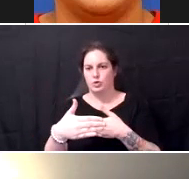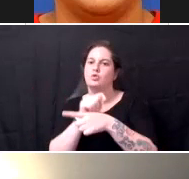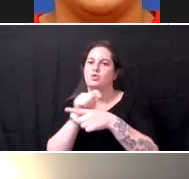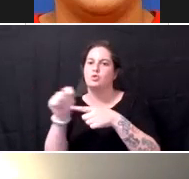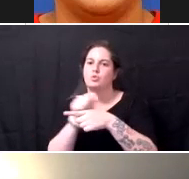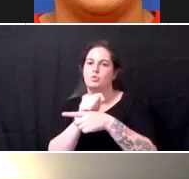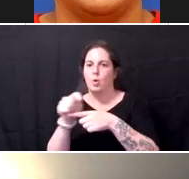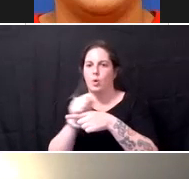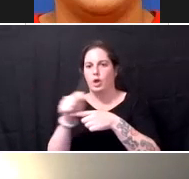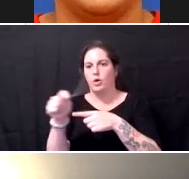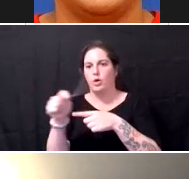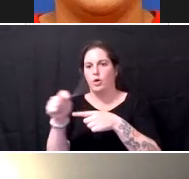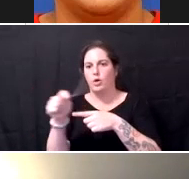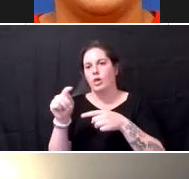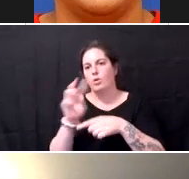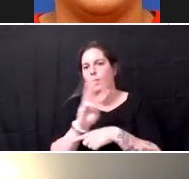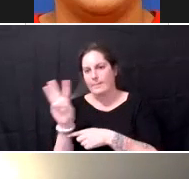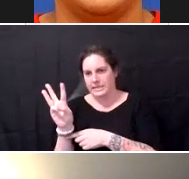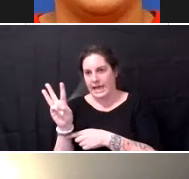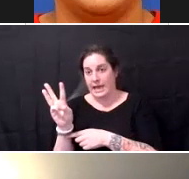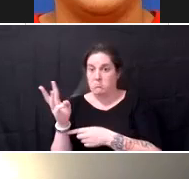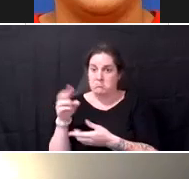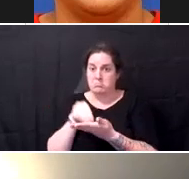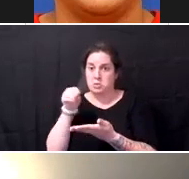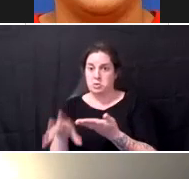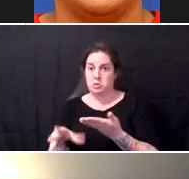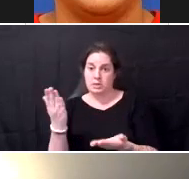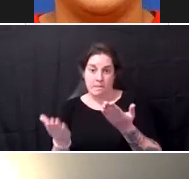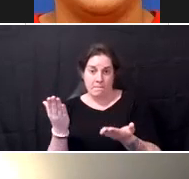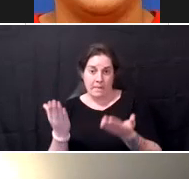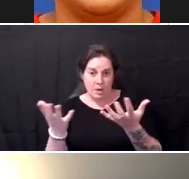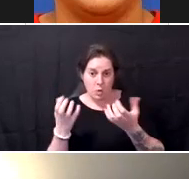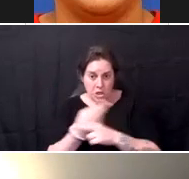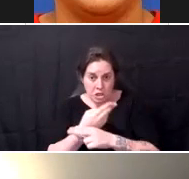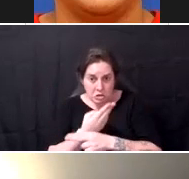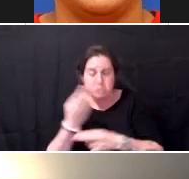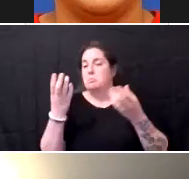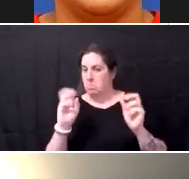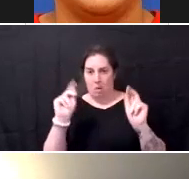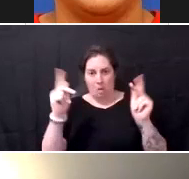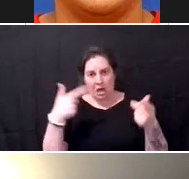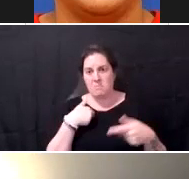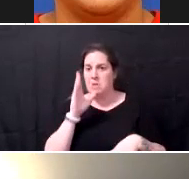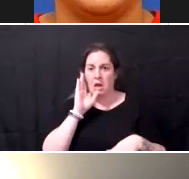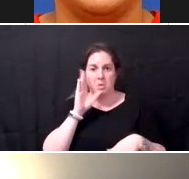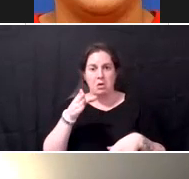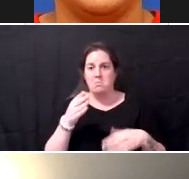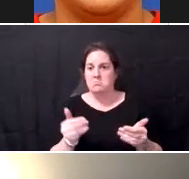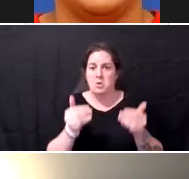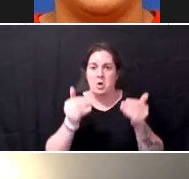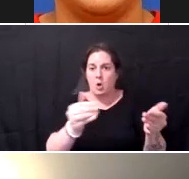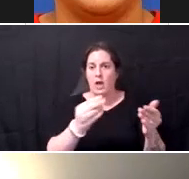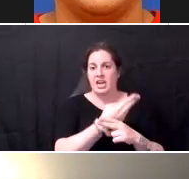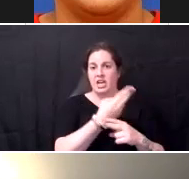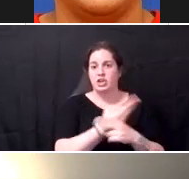well, you know, students might want to use this site. So let me go out and show them, kind of show them what's out there, and use